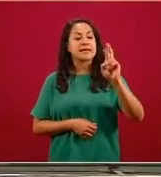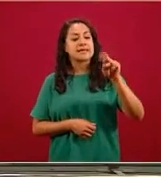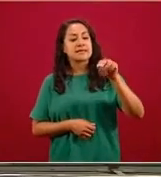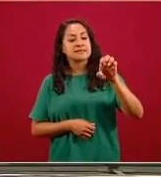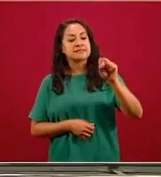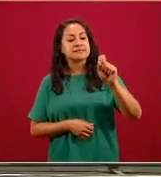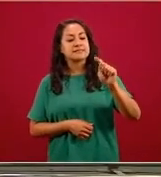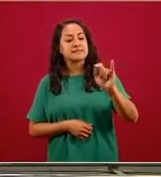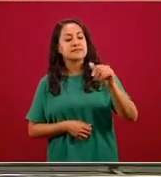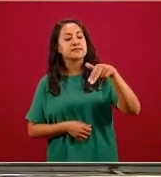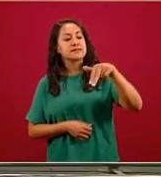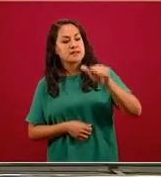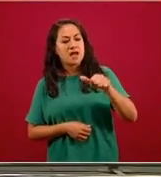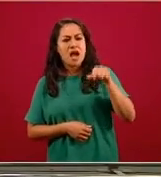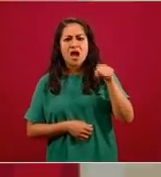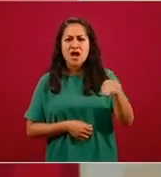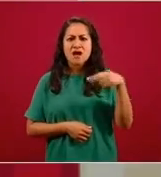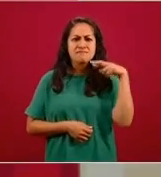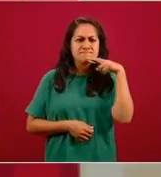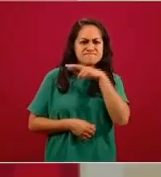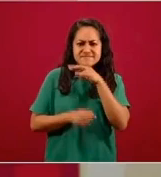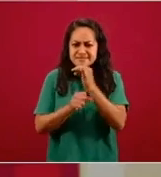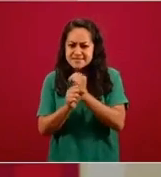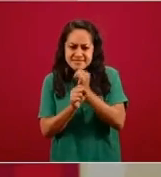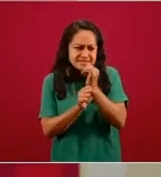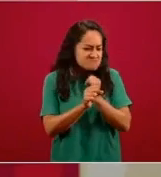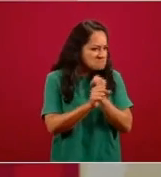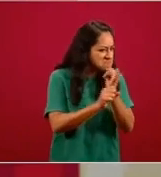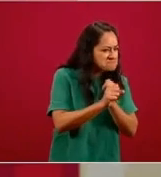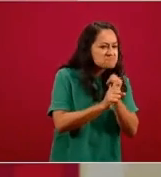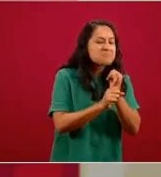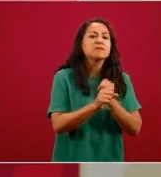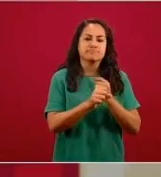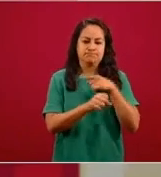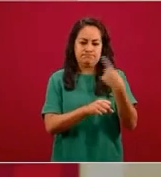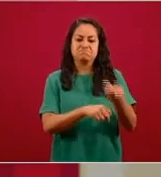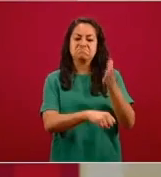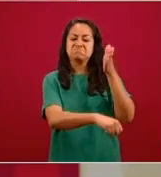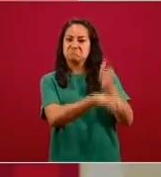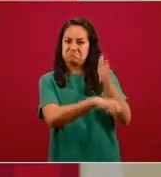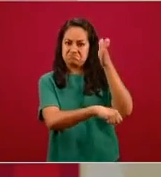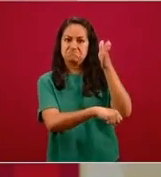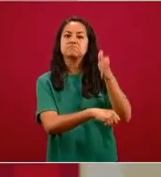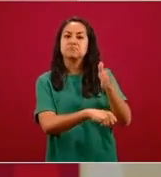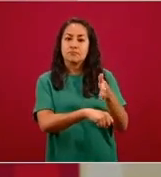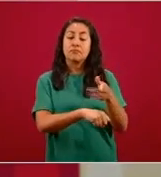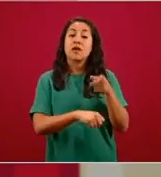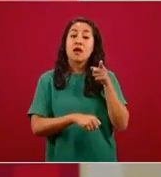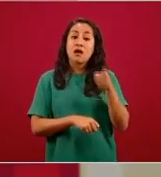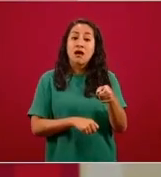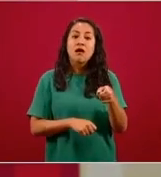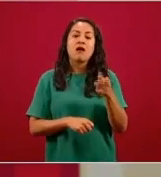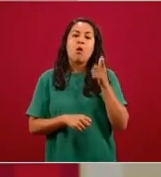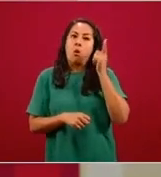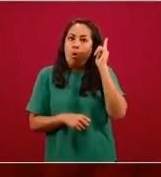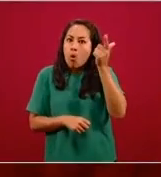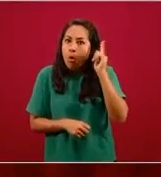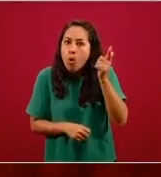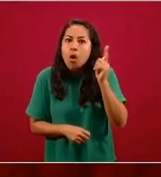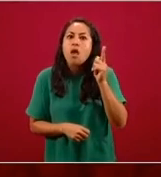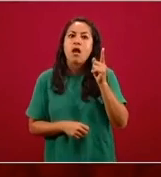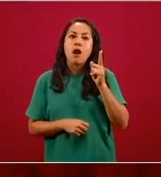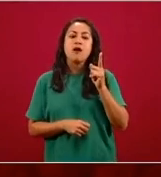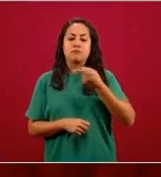Ernestina Godoy Ramos, for the fast acting in this unfortunate